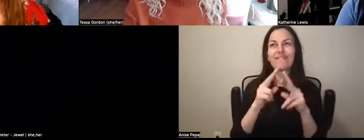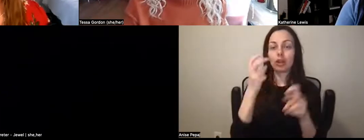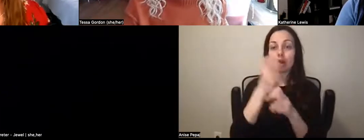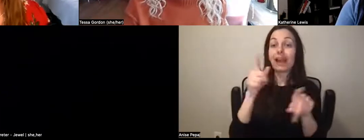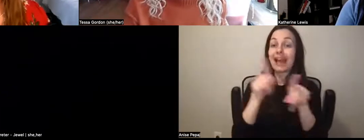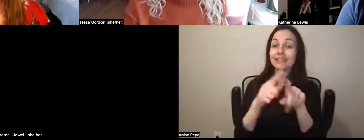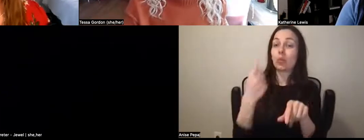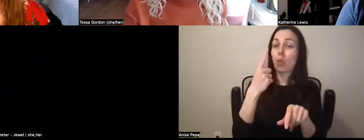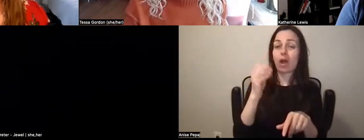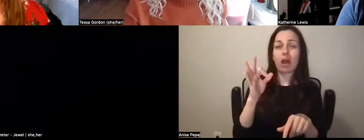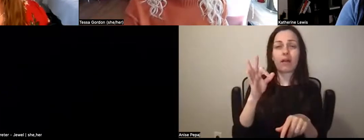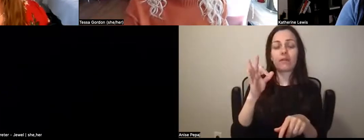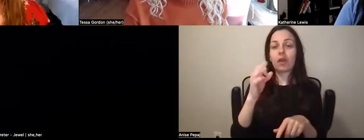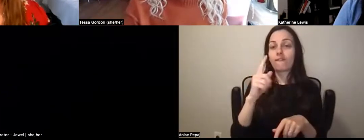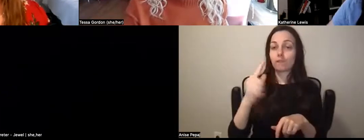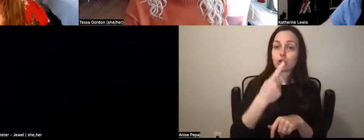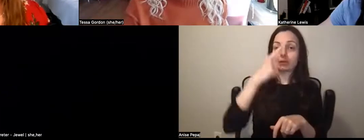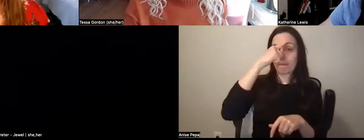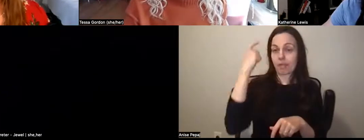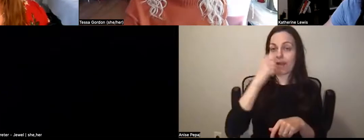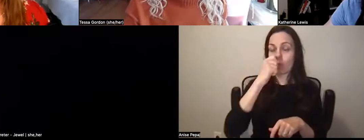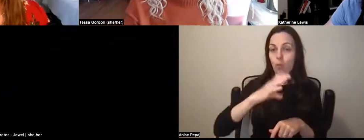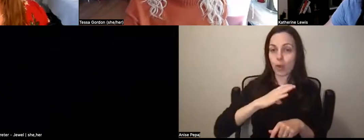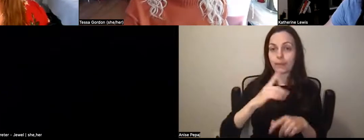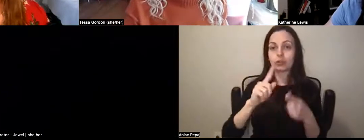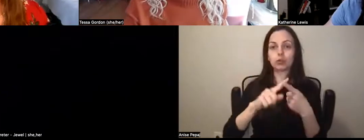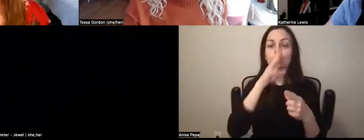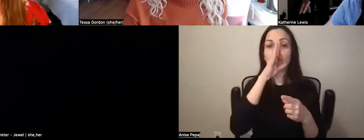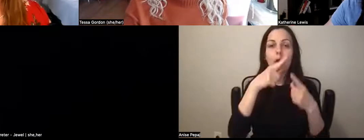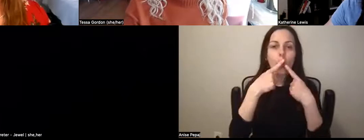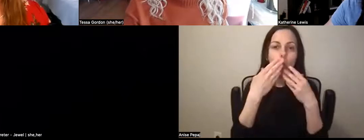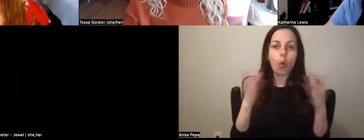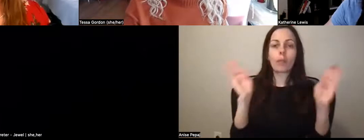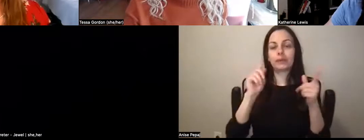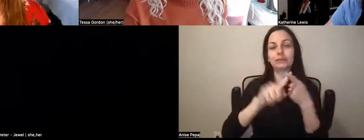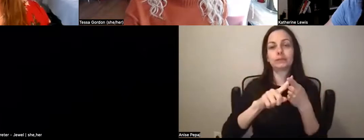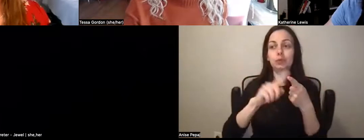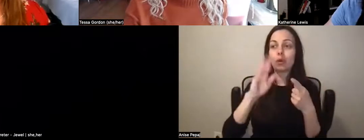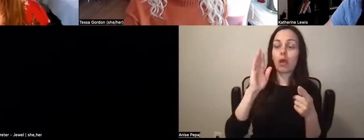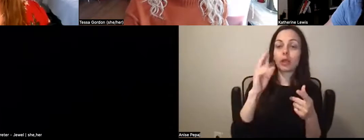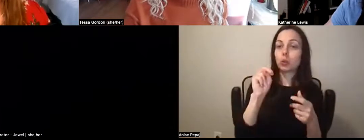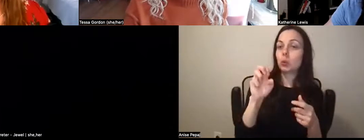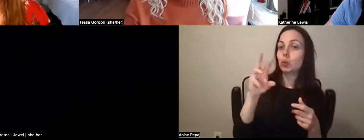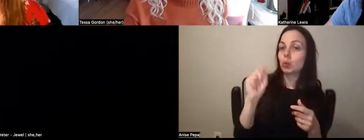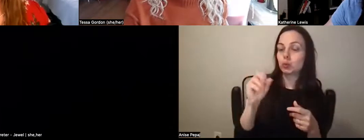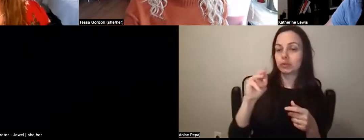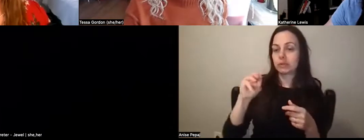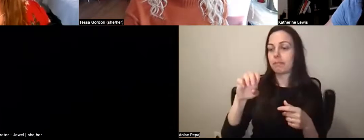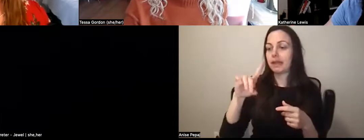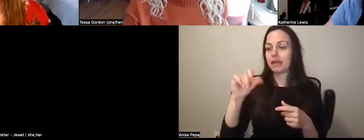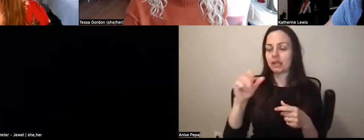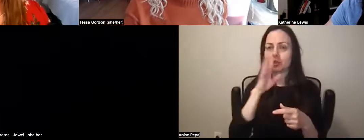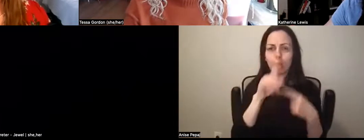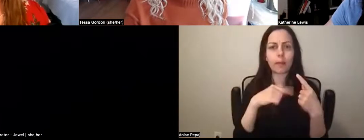women to speak openly and publicly to the news media, to anybody who would listen, about the effects that